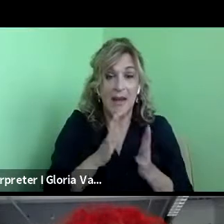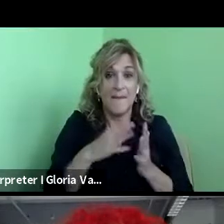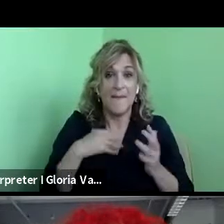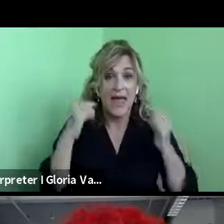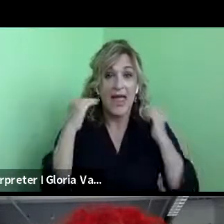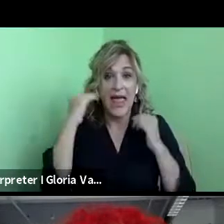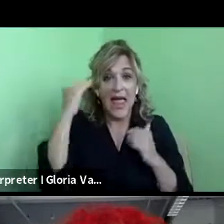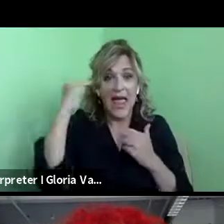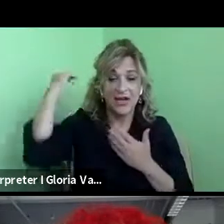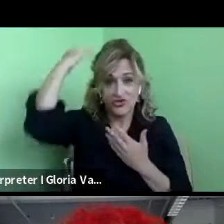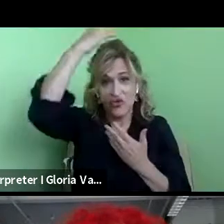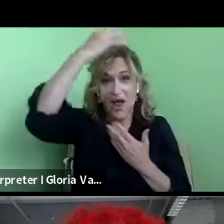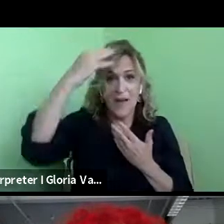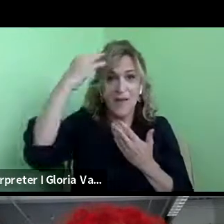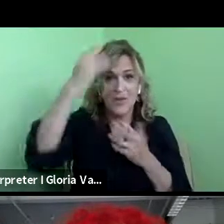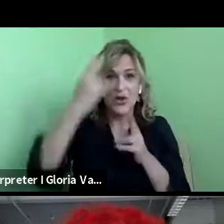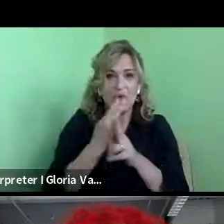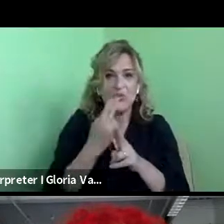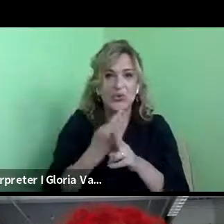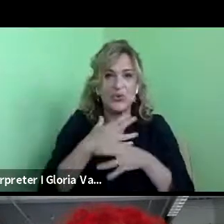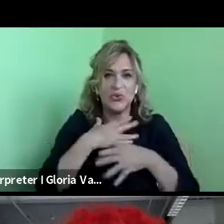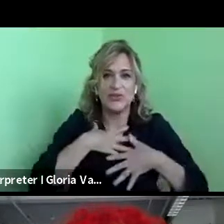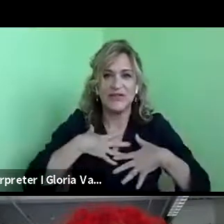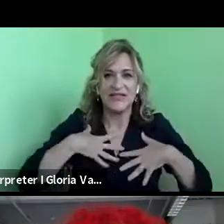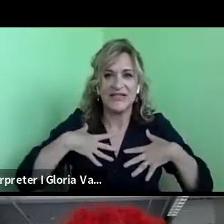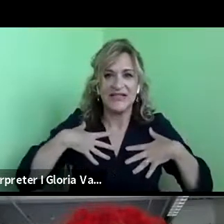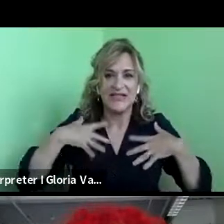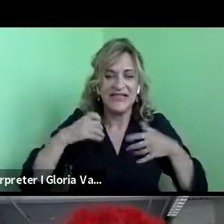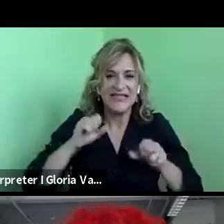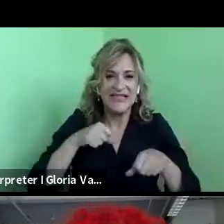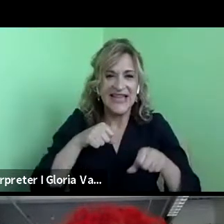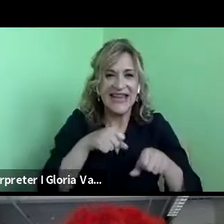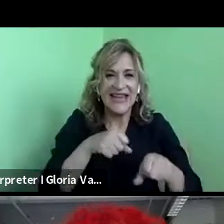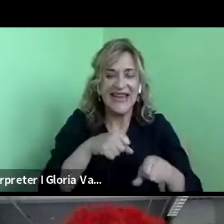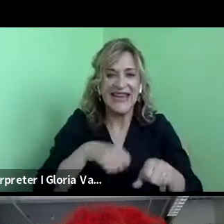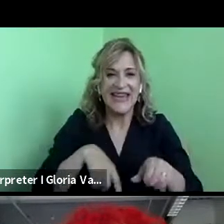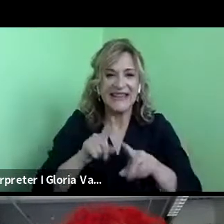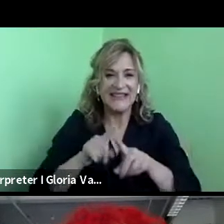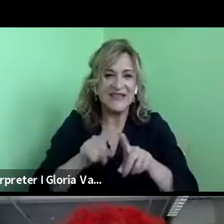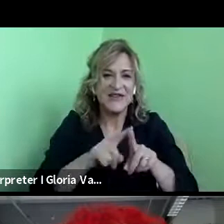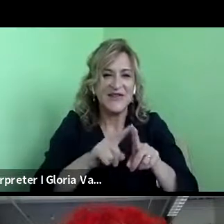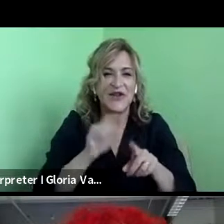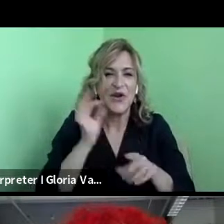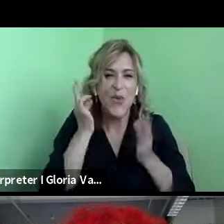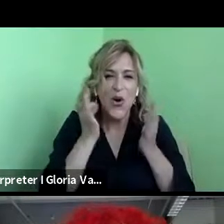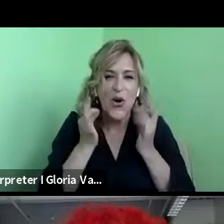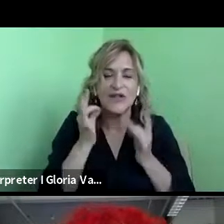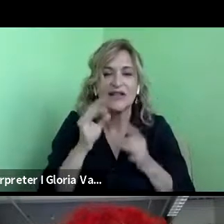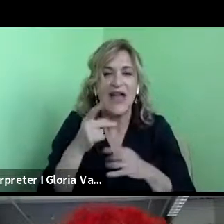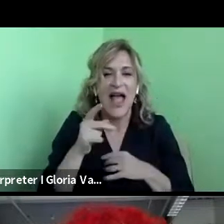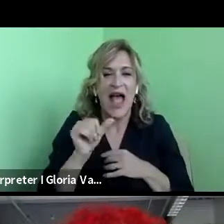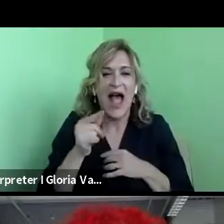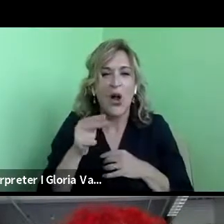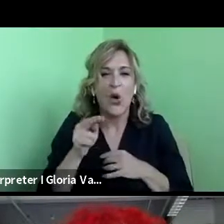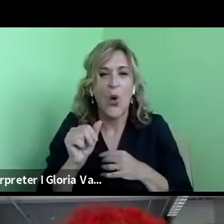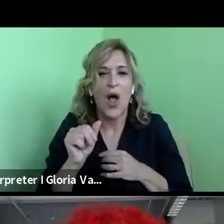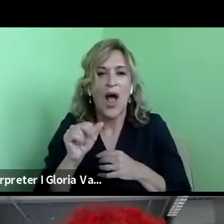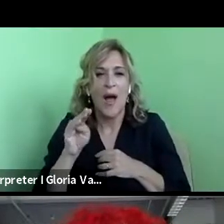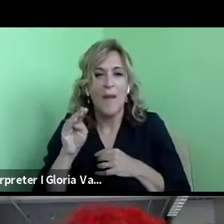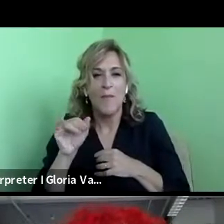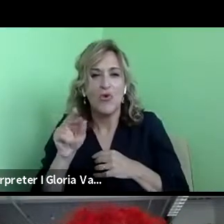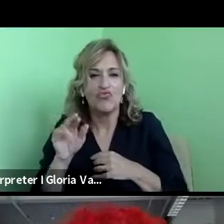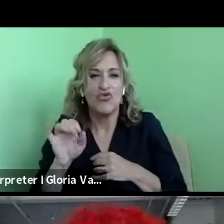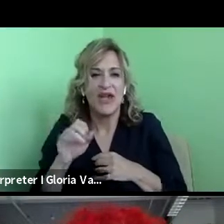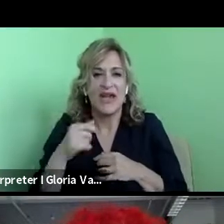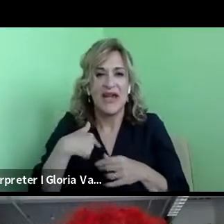wearing sea-themed jewelry, pearls, aquamarine. I'm sitting on a bright yellow wing chair